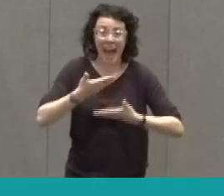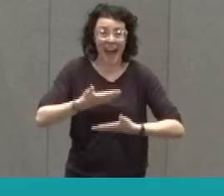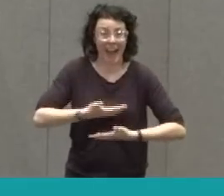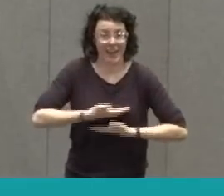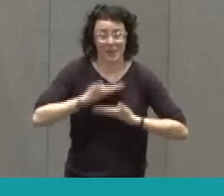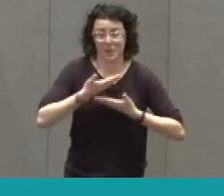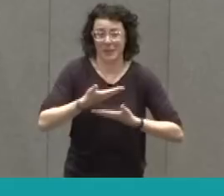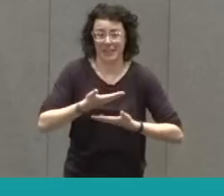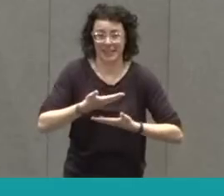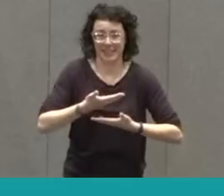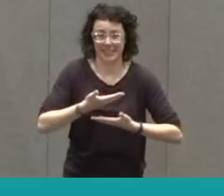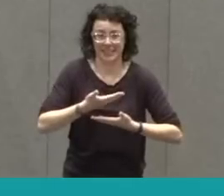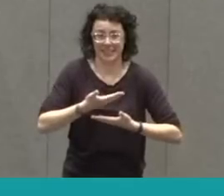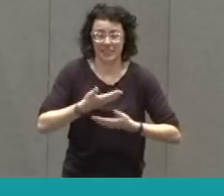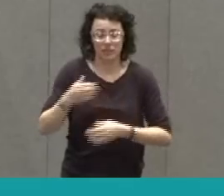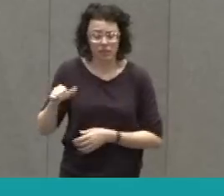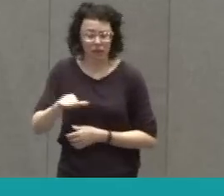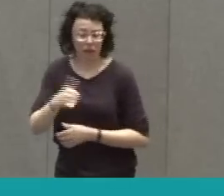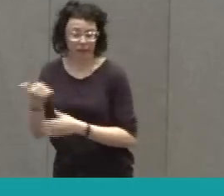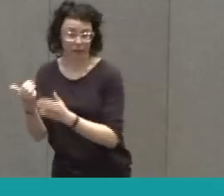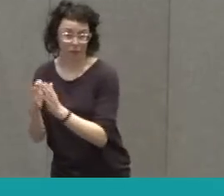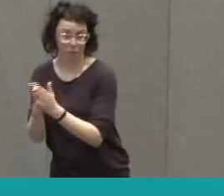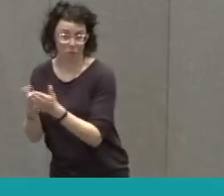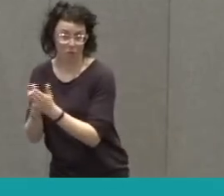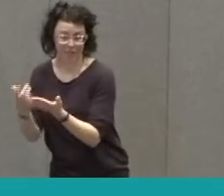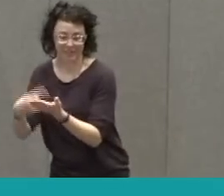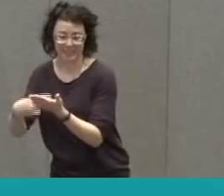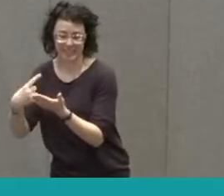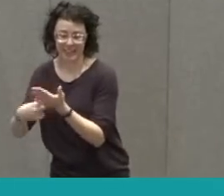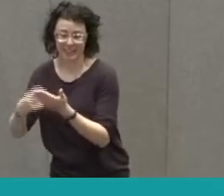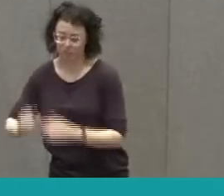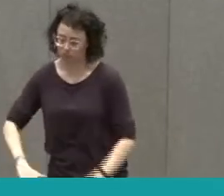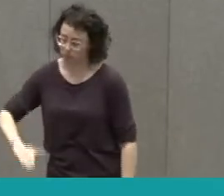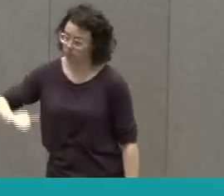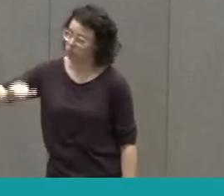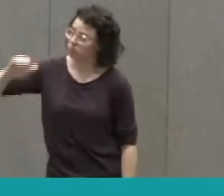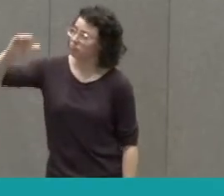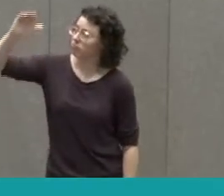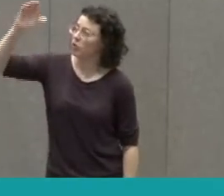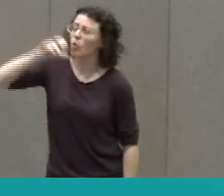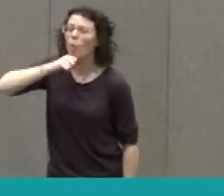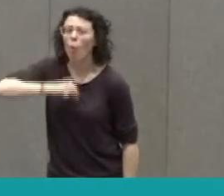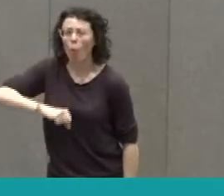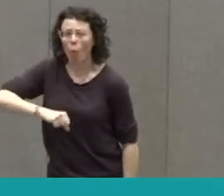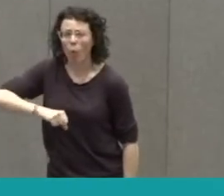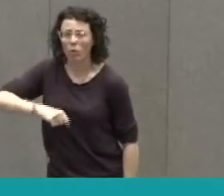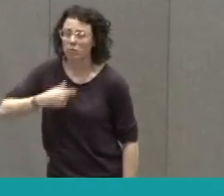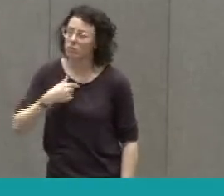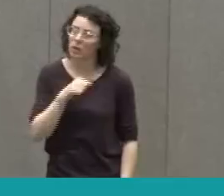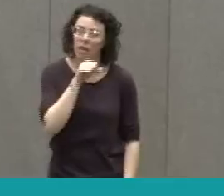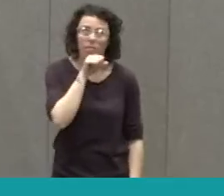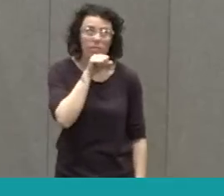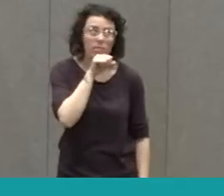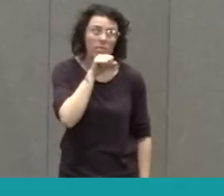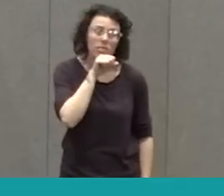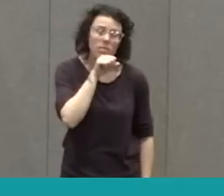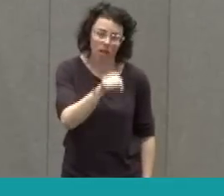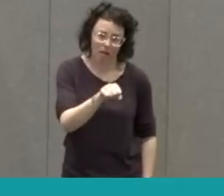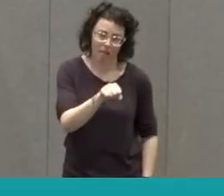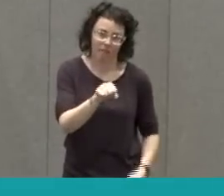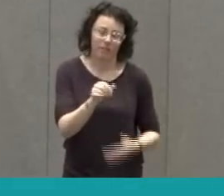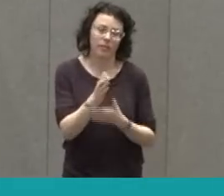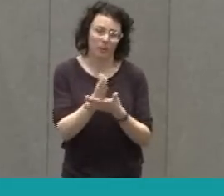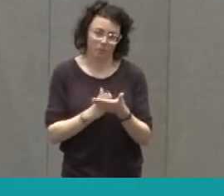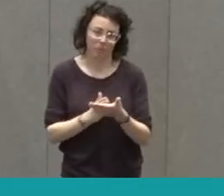every time. So I really, really love that piece of this. So I had asked you to